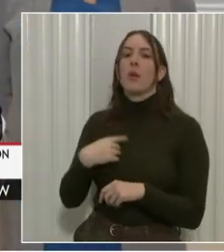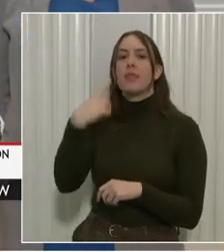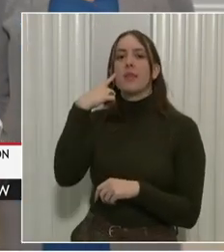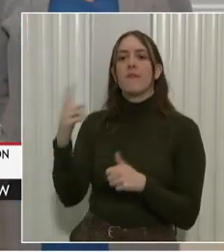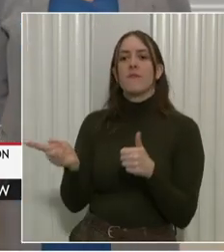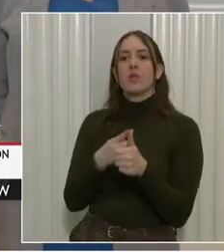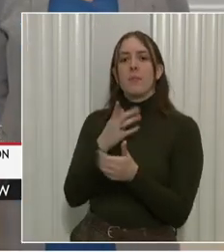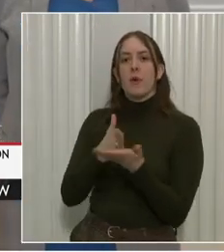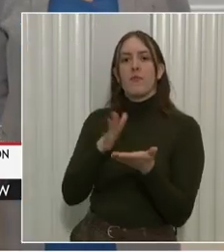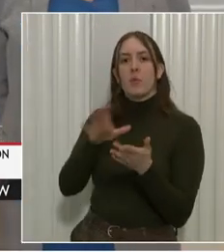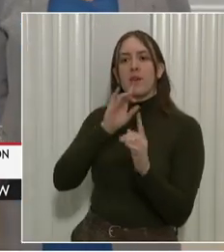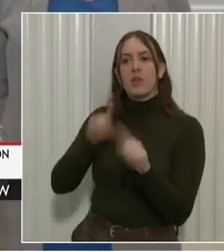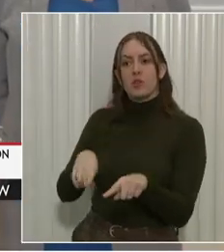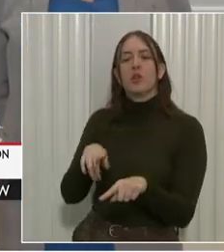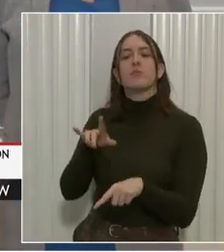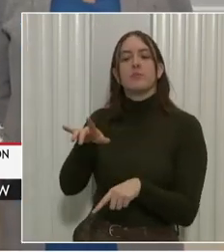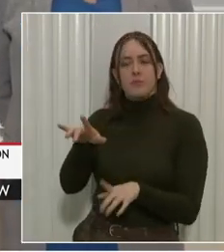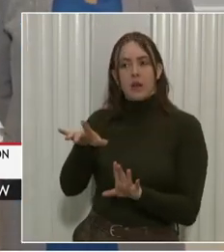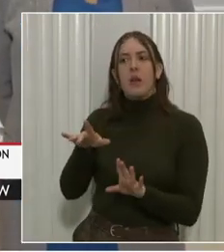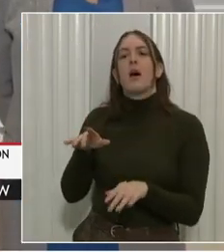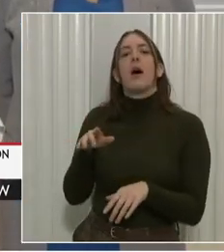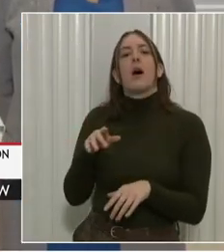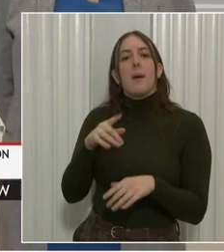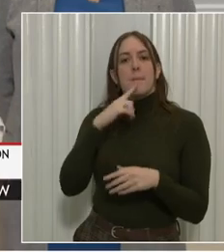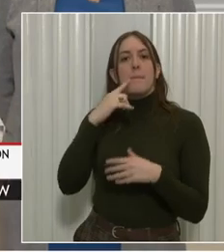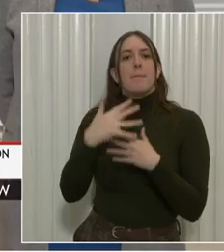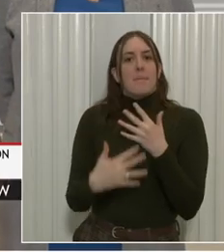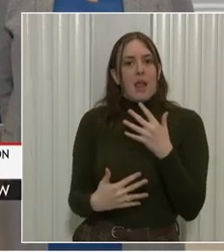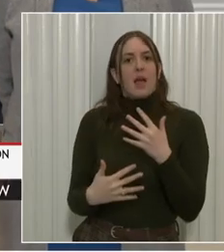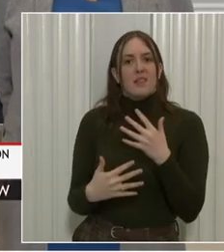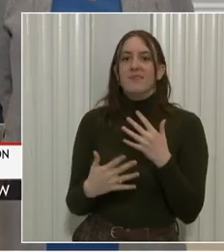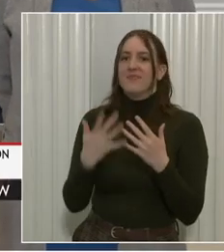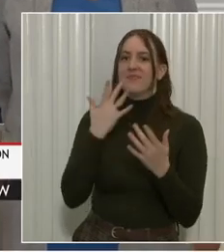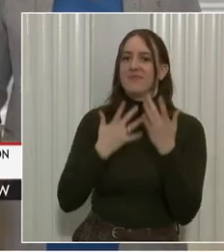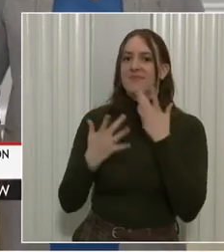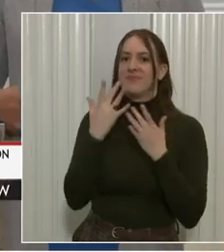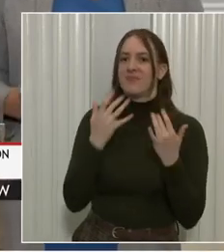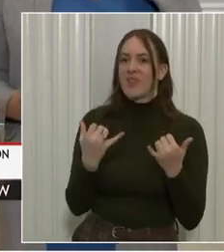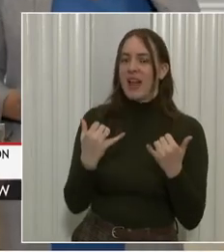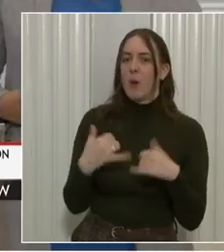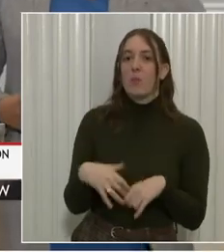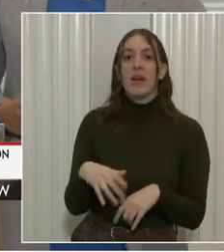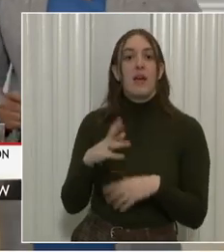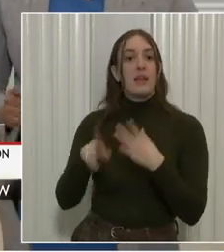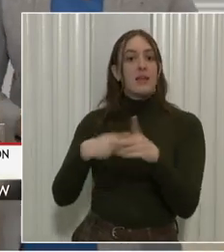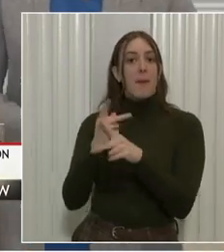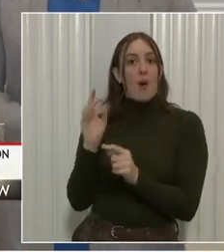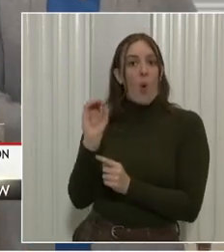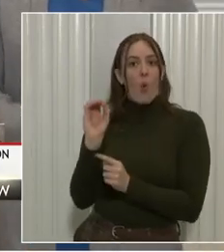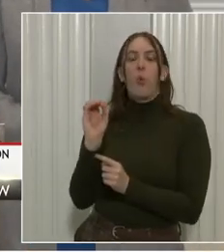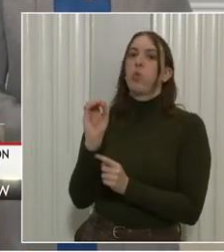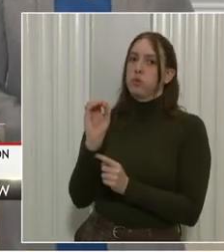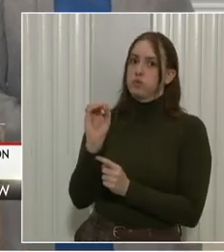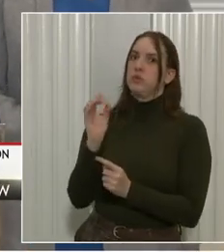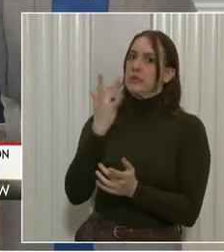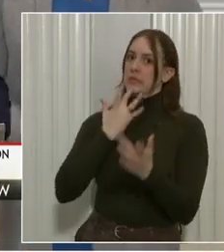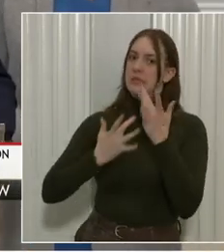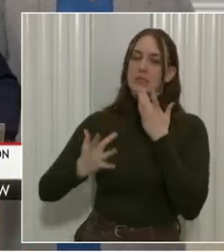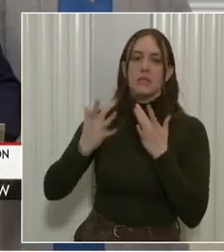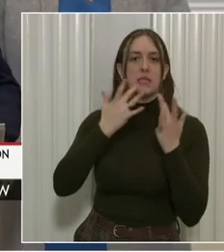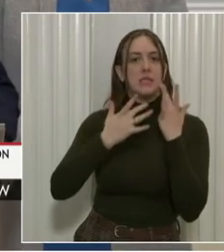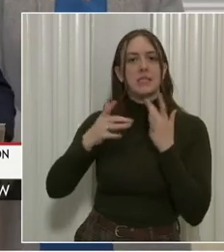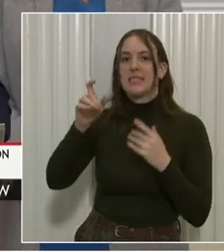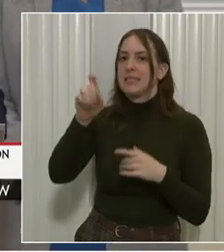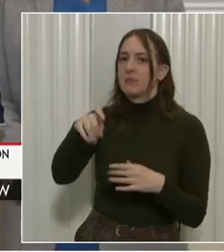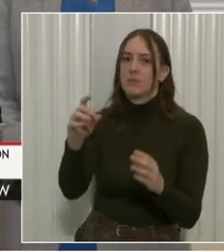answer is what was just stated, is blood is in short supply. O-type blood is also in critical short supply.